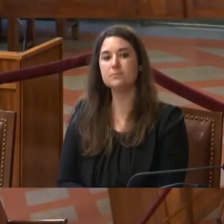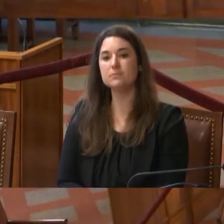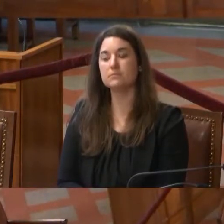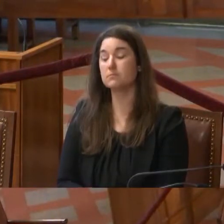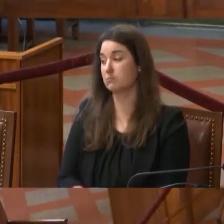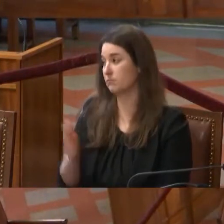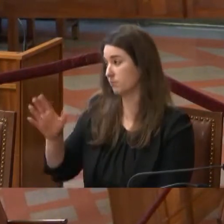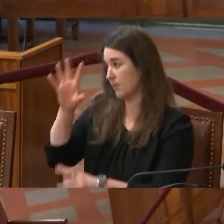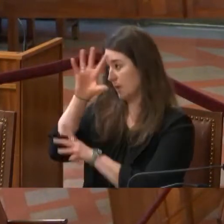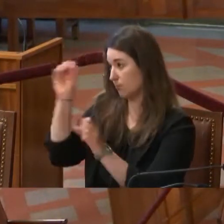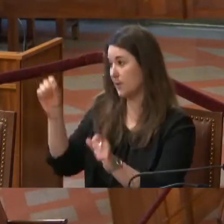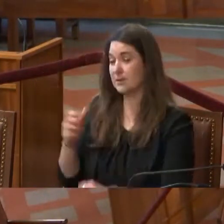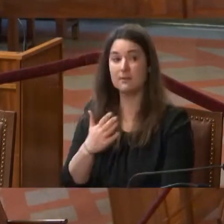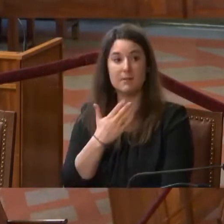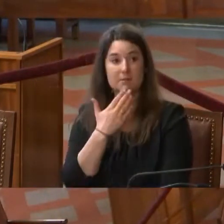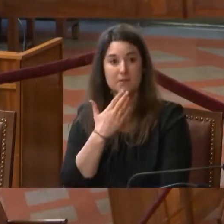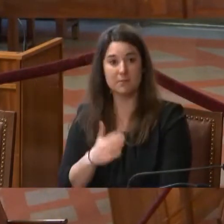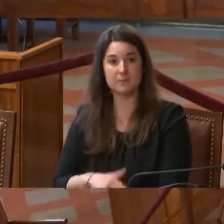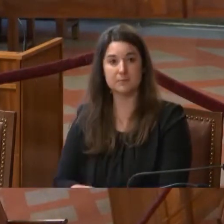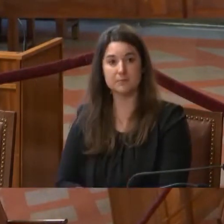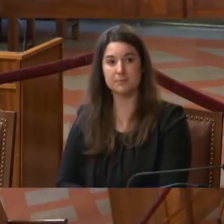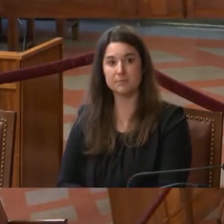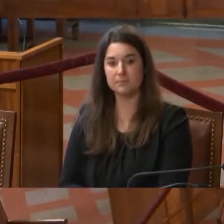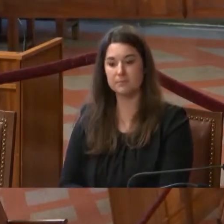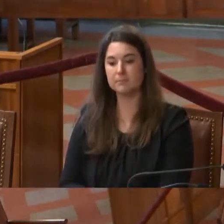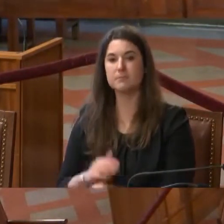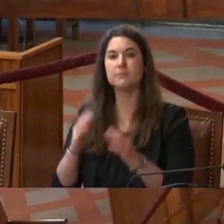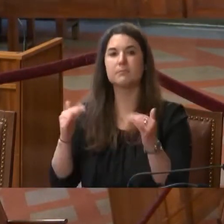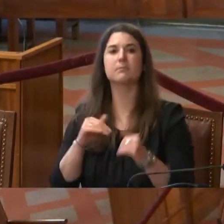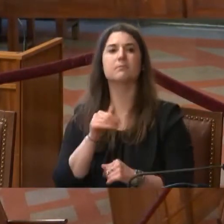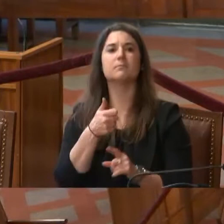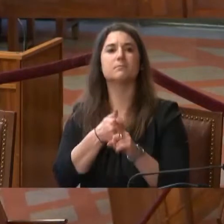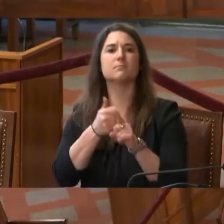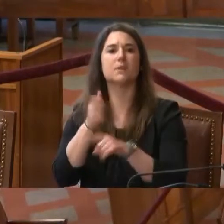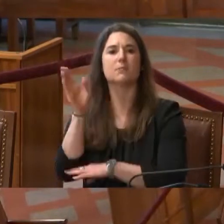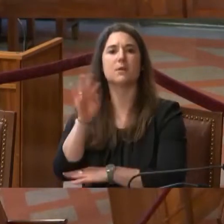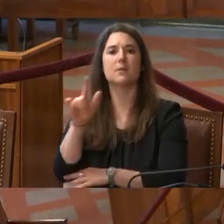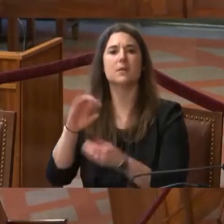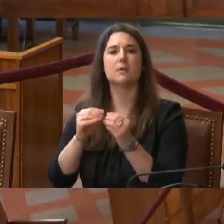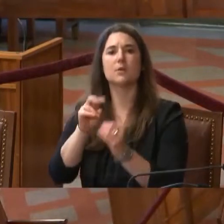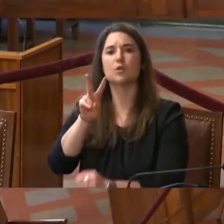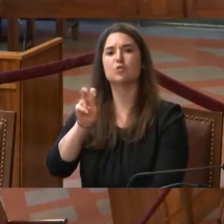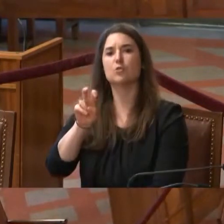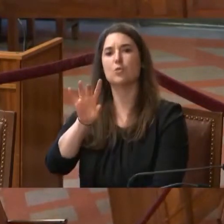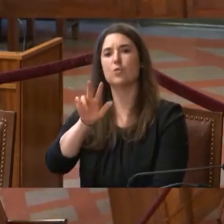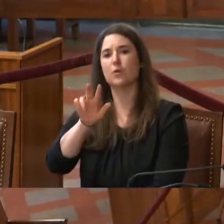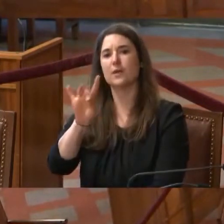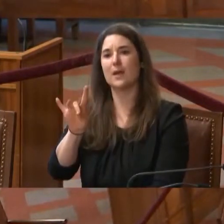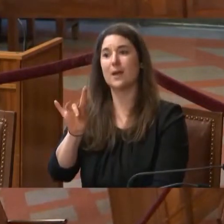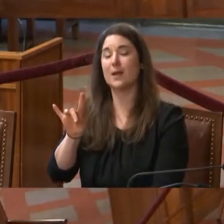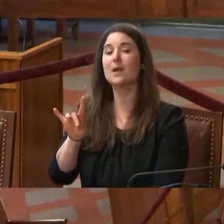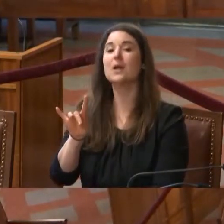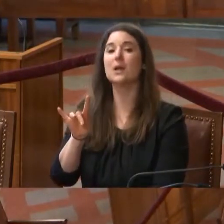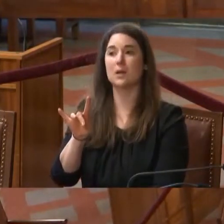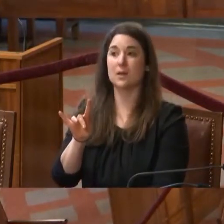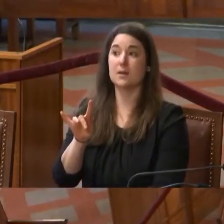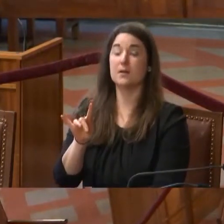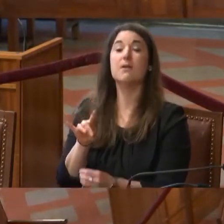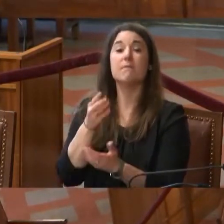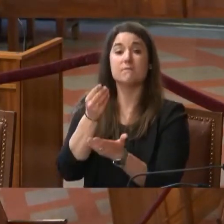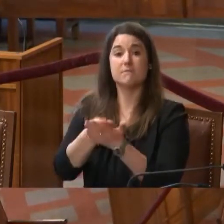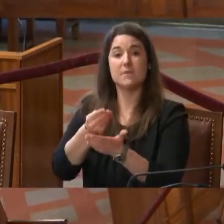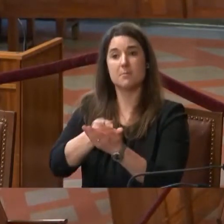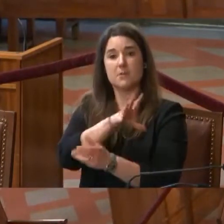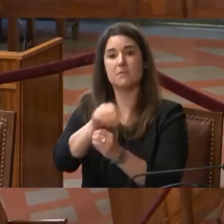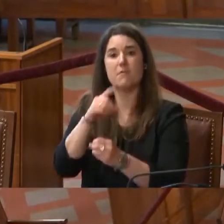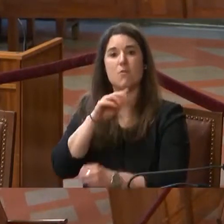Madam President. Thank you, Councilman. Councilman Lavelle presents Bill Number 238, Report of the Committee on Finance and Law